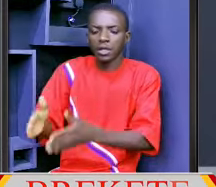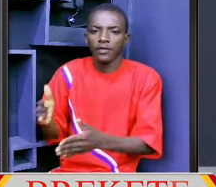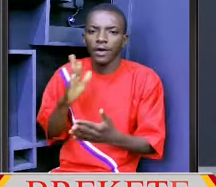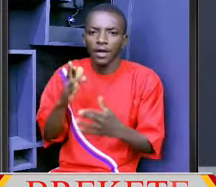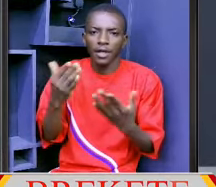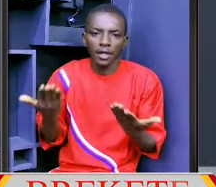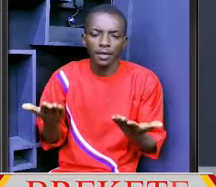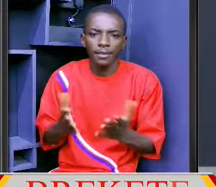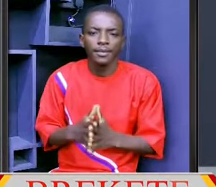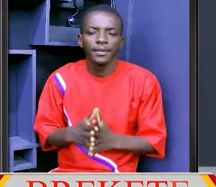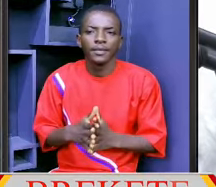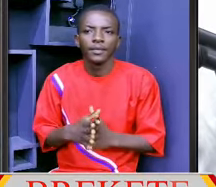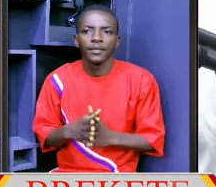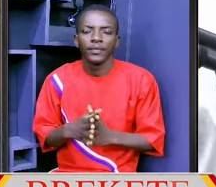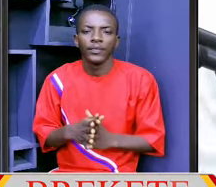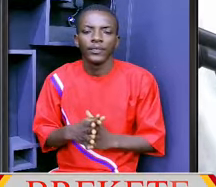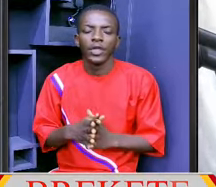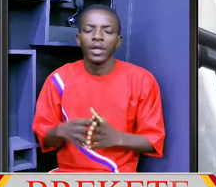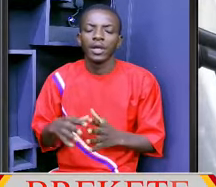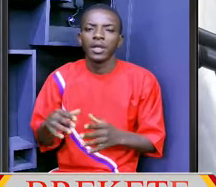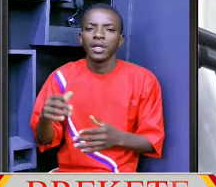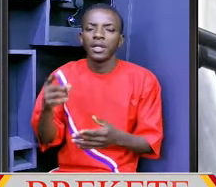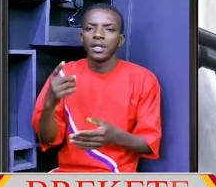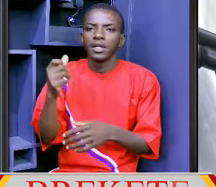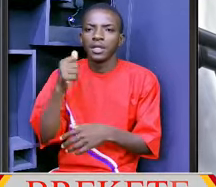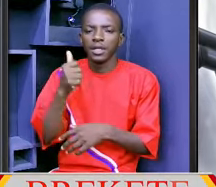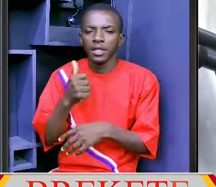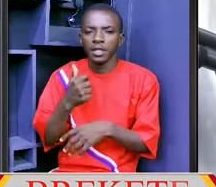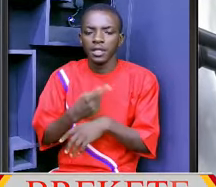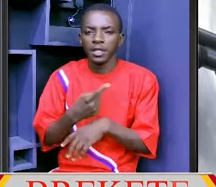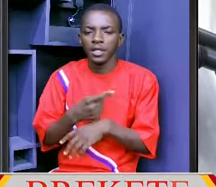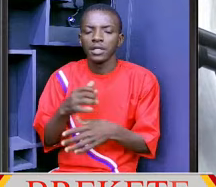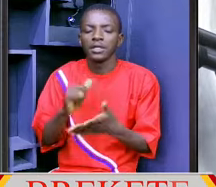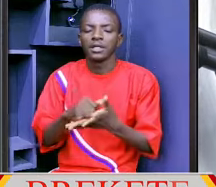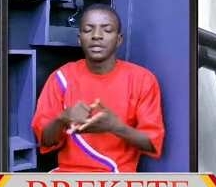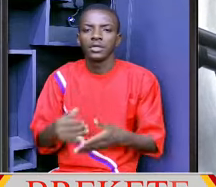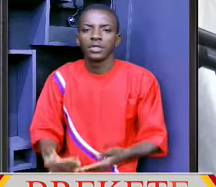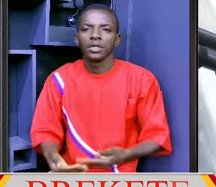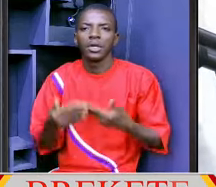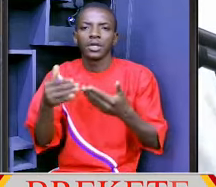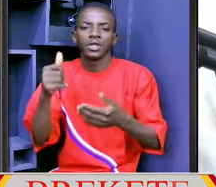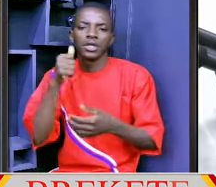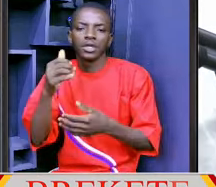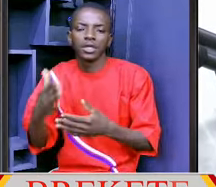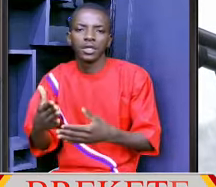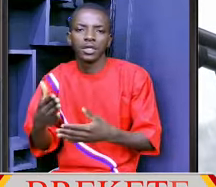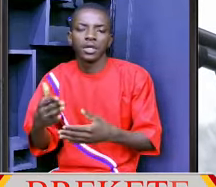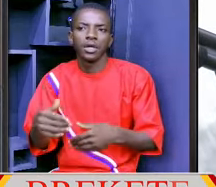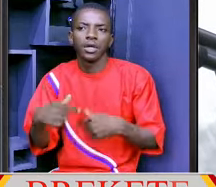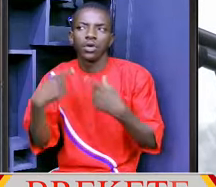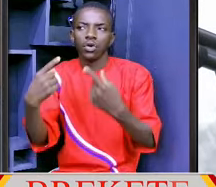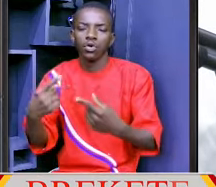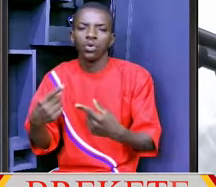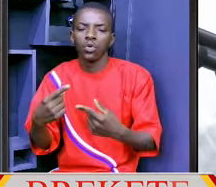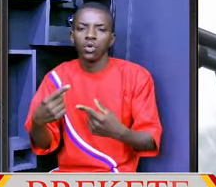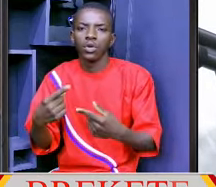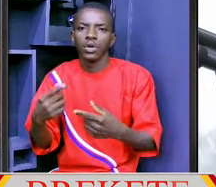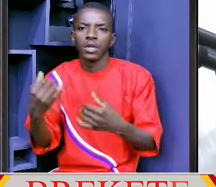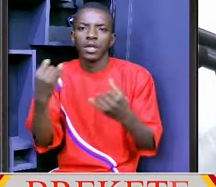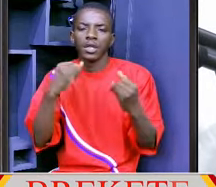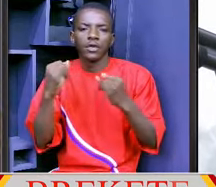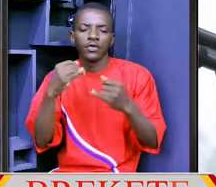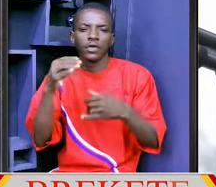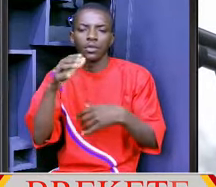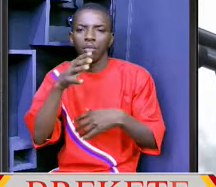carry this girl go. Now the day where they carry the girl go, where the mother, then they interview